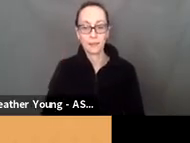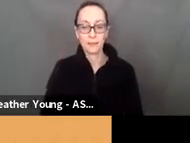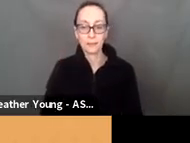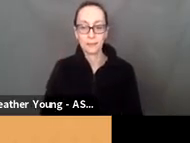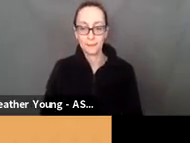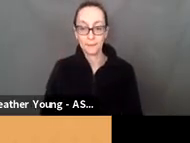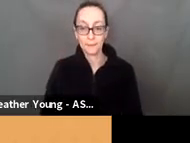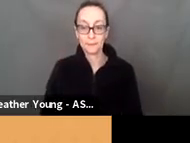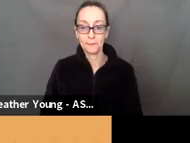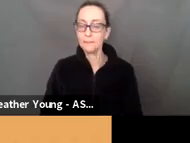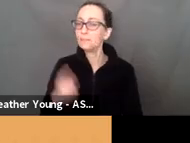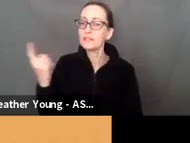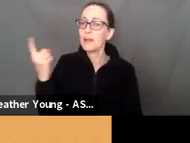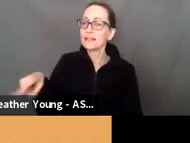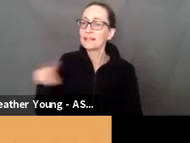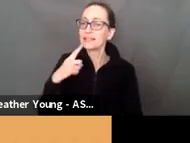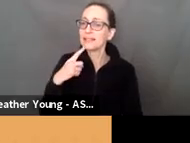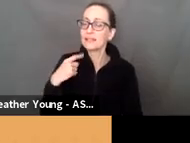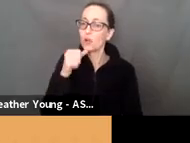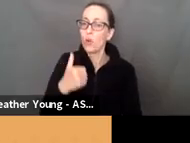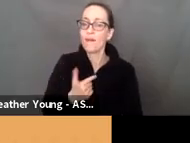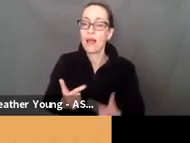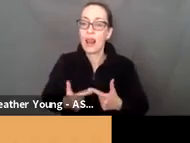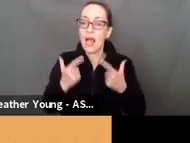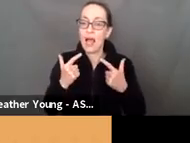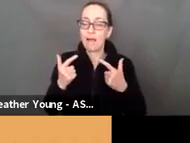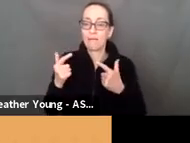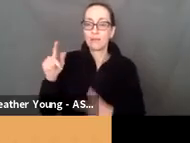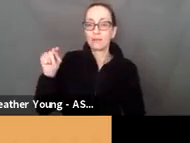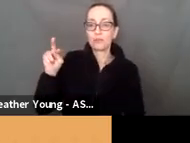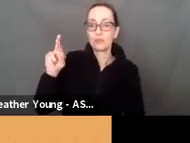Someone said that they do not have a live transcript.